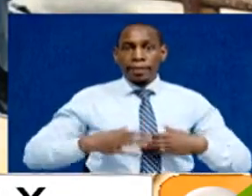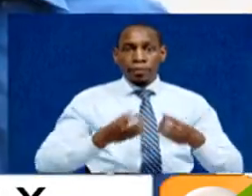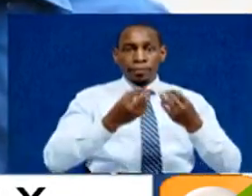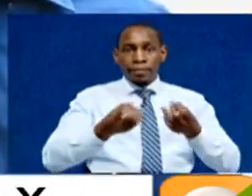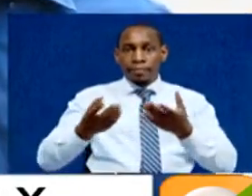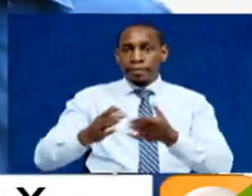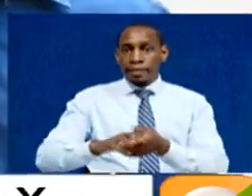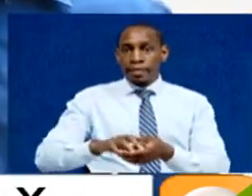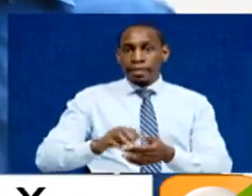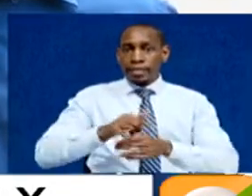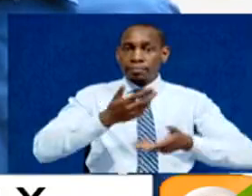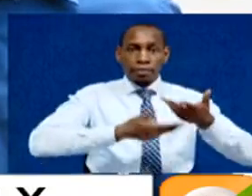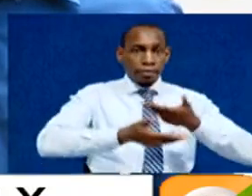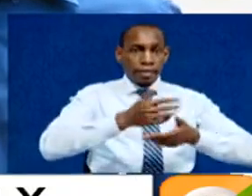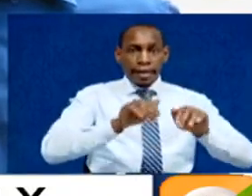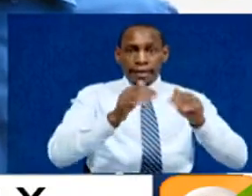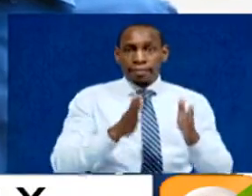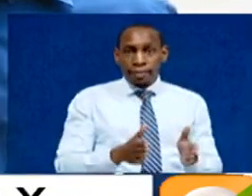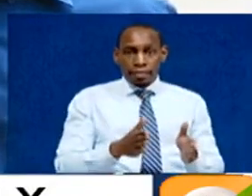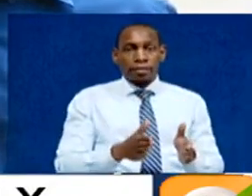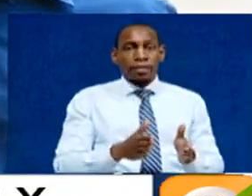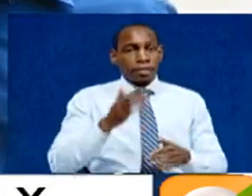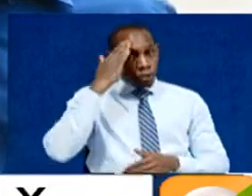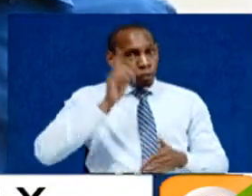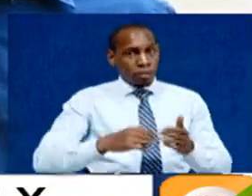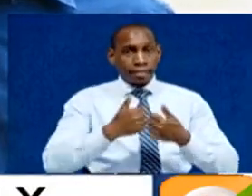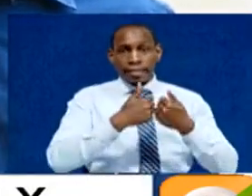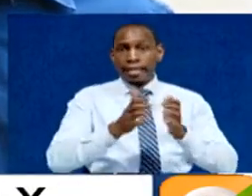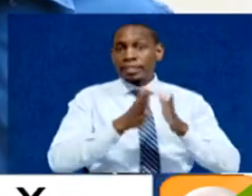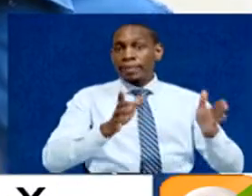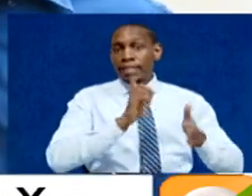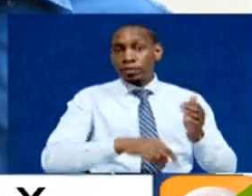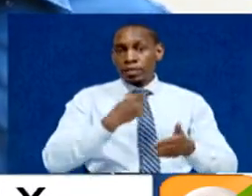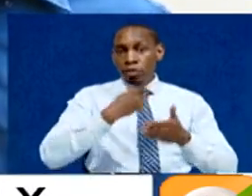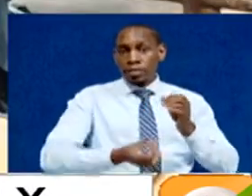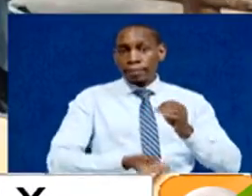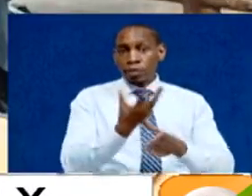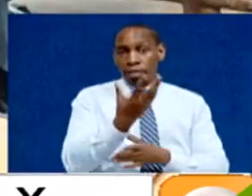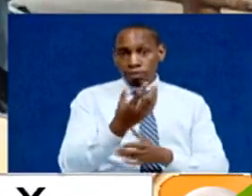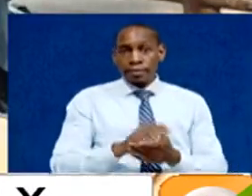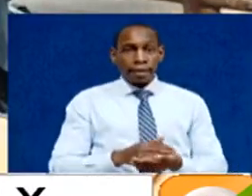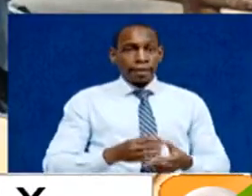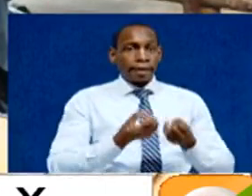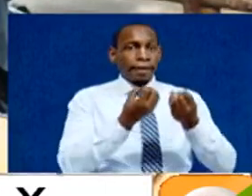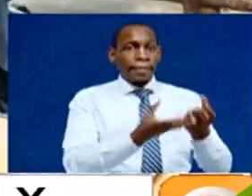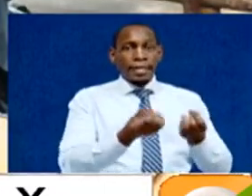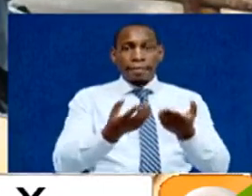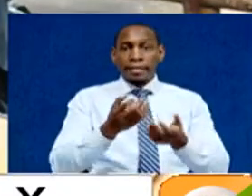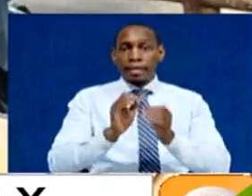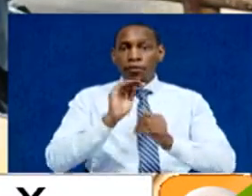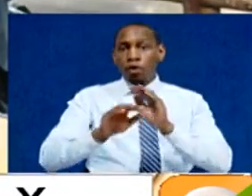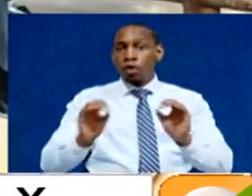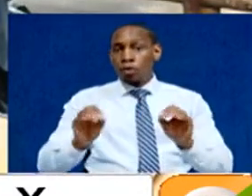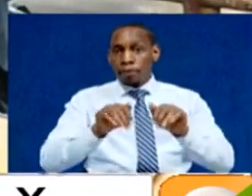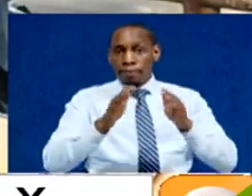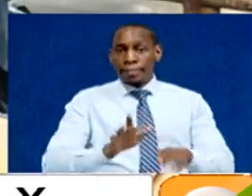up of farmers. Upon interacting with these farmers, I came to learn that their greatest challenge is the cost of production. Majority, if not all